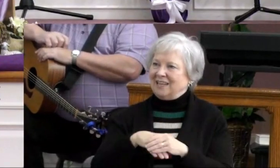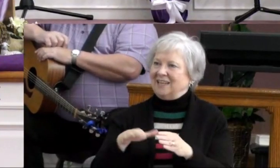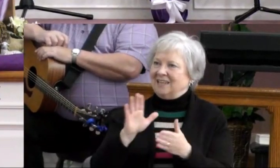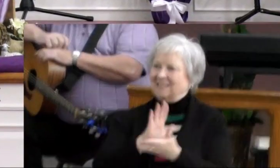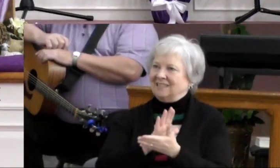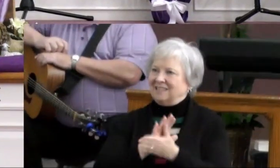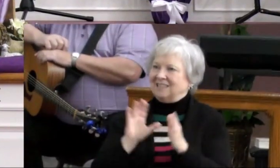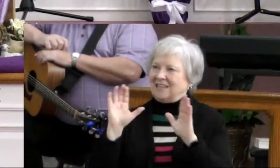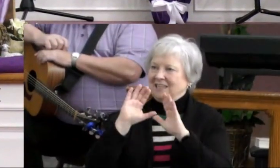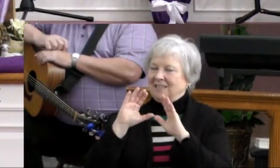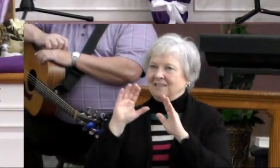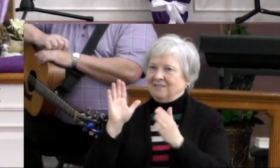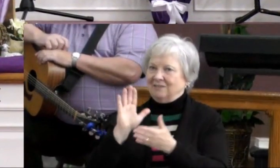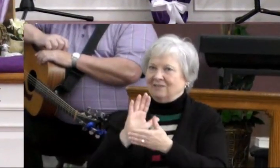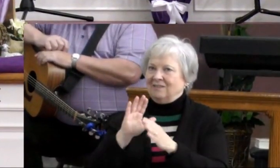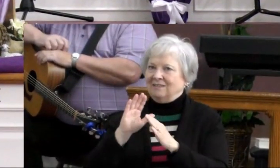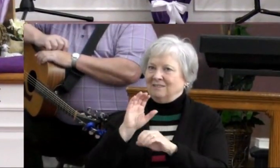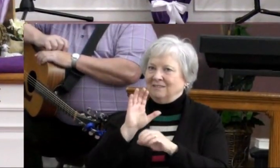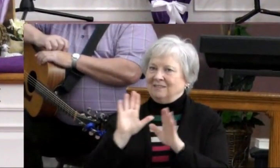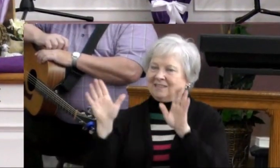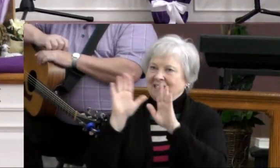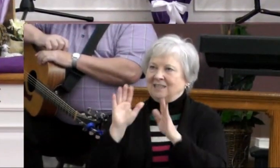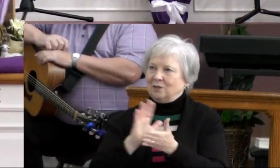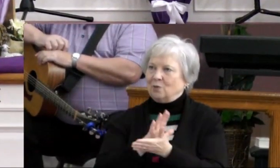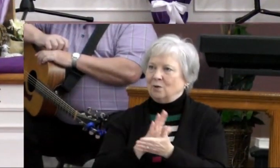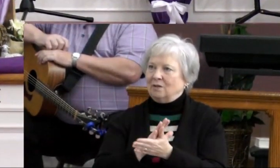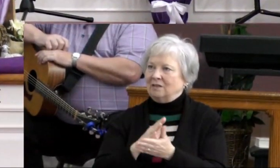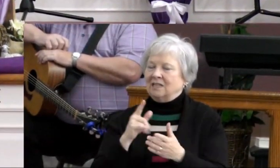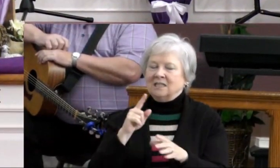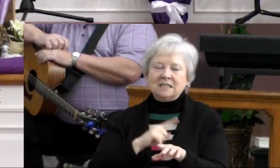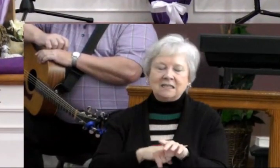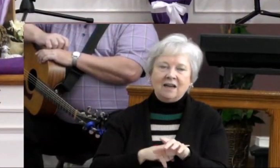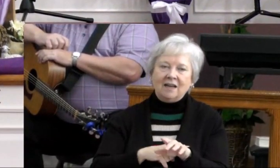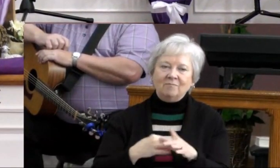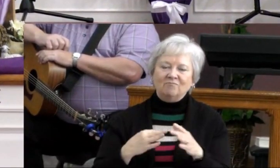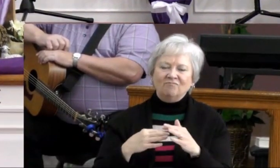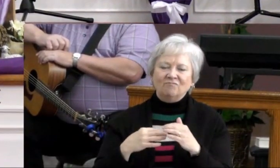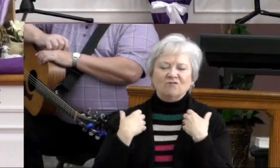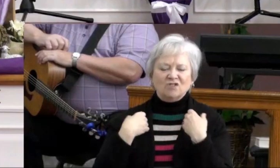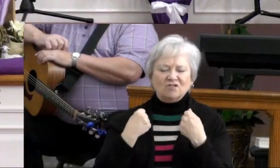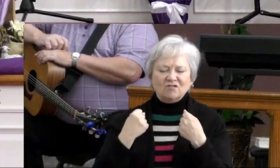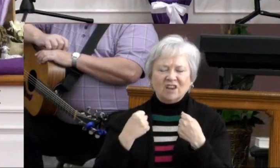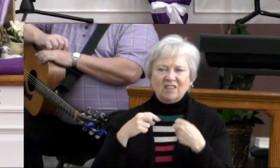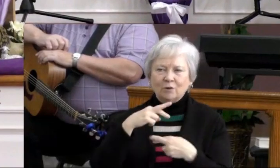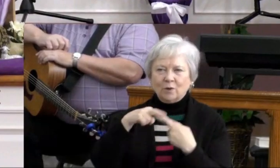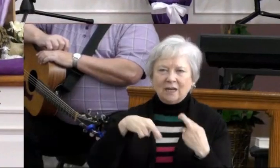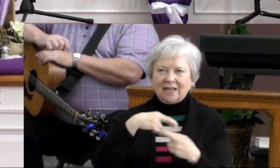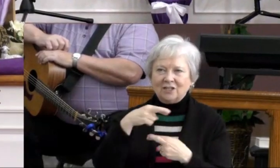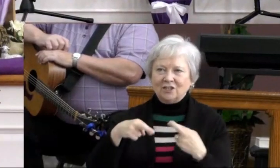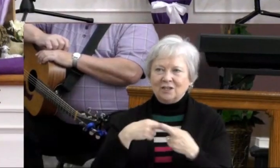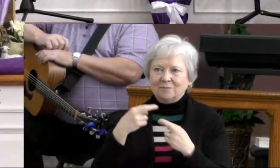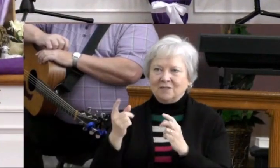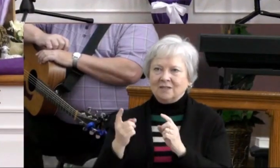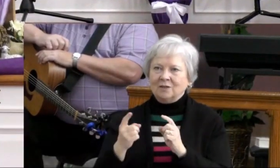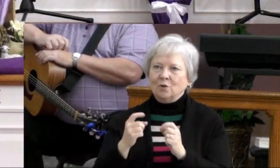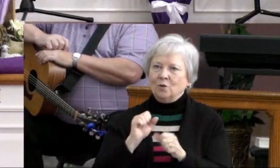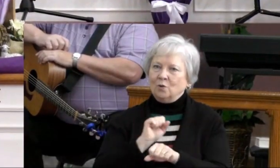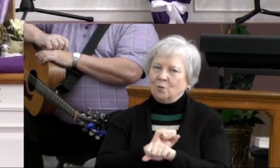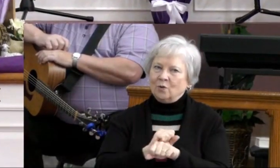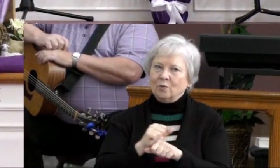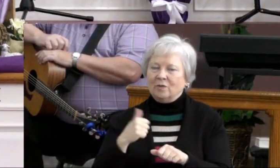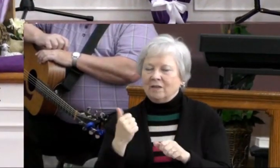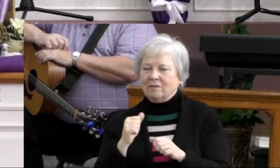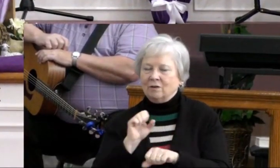to learn, but it's also a very important time to build relationships and have that connection with other Christians and have that